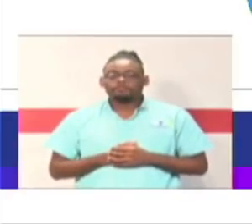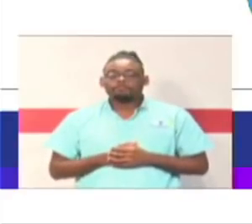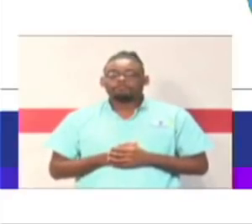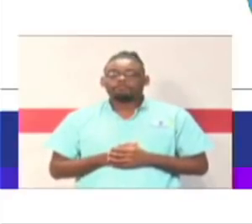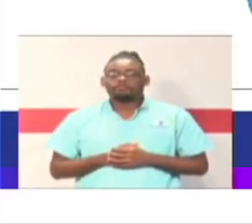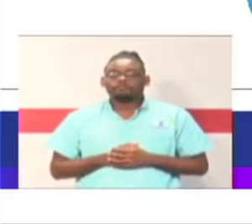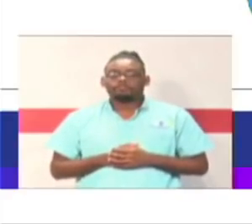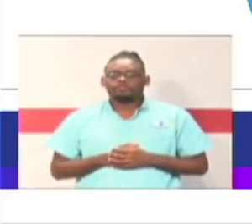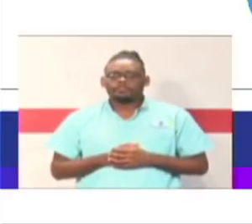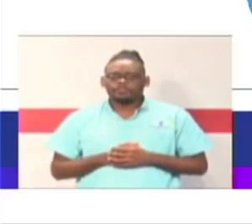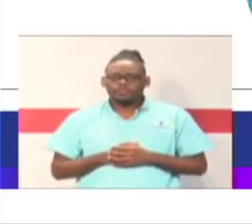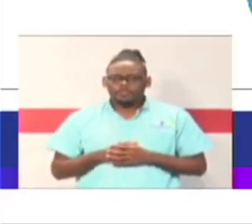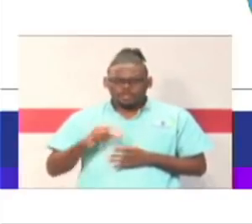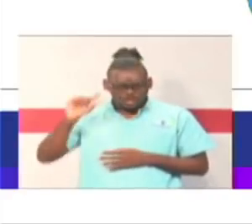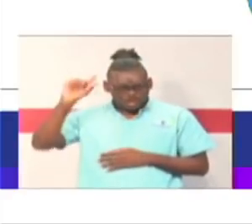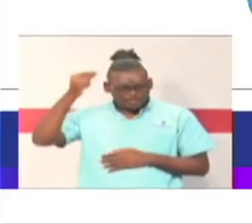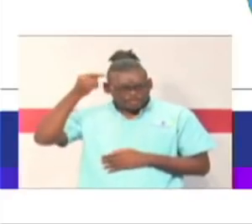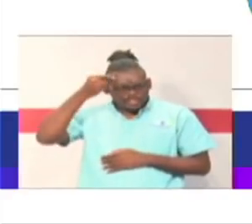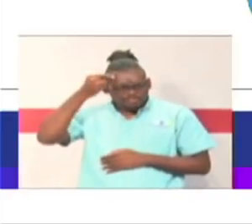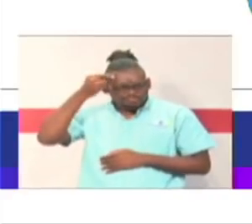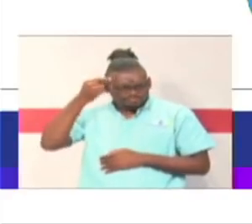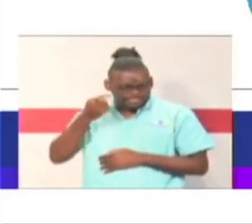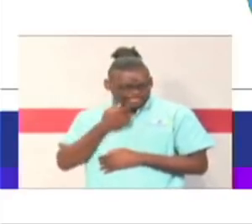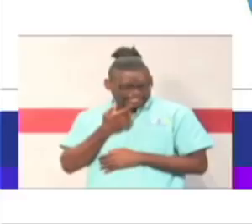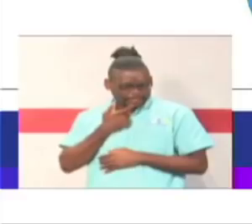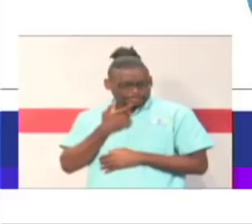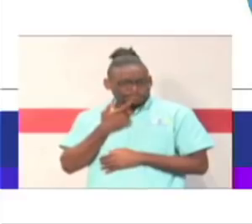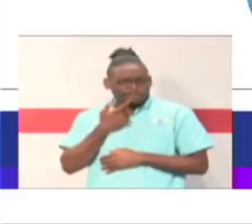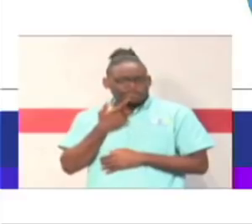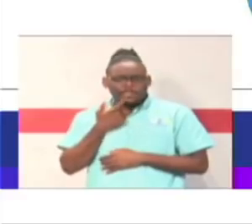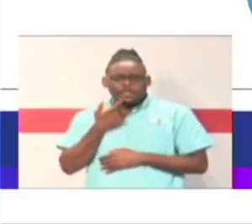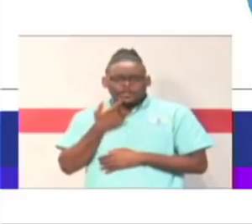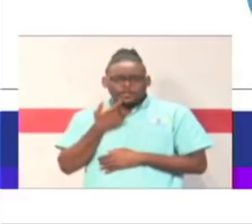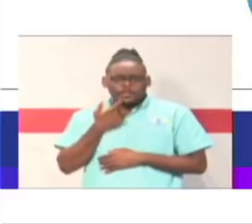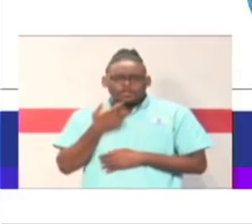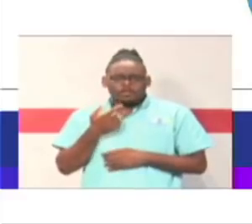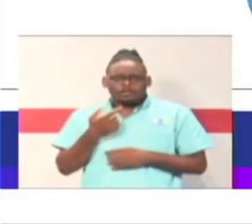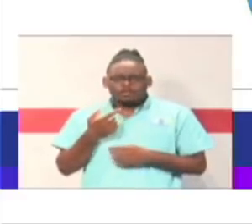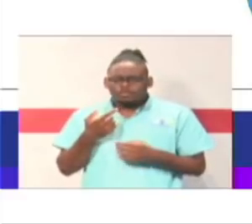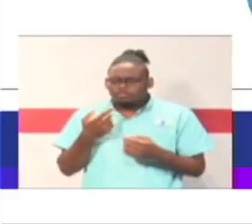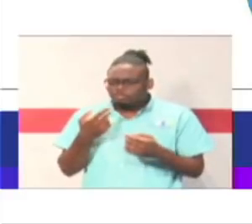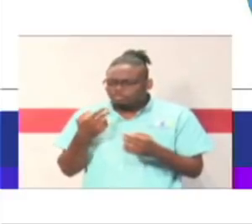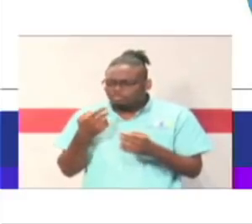government has said or has reported or has indicated that the country